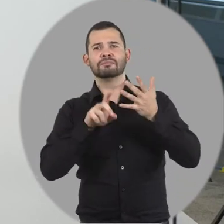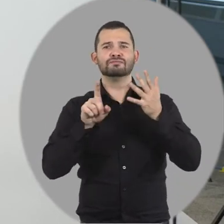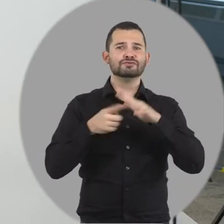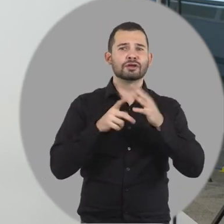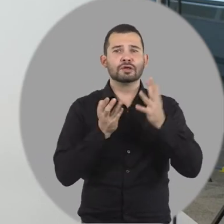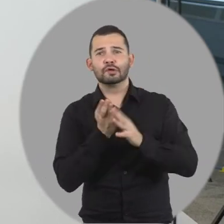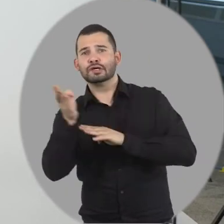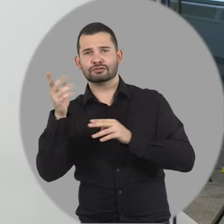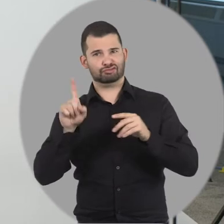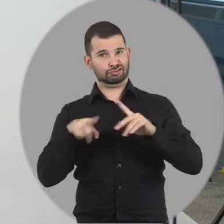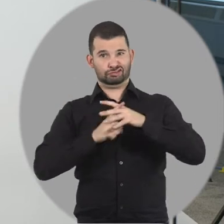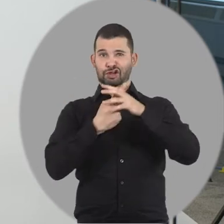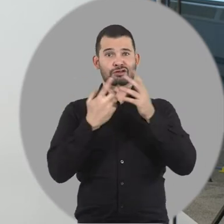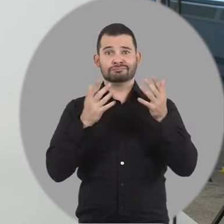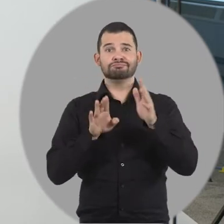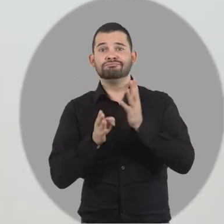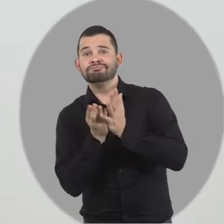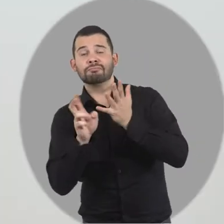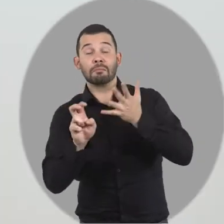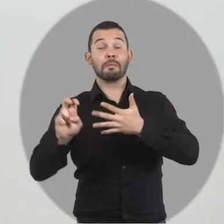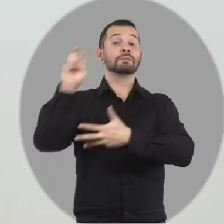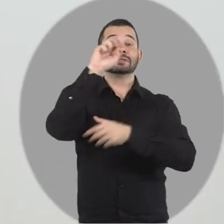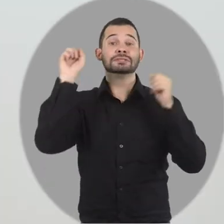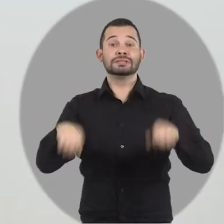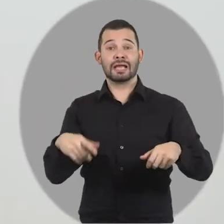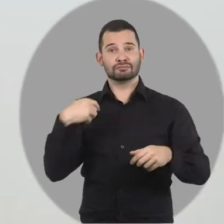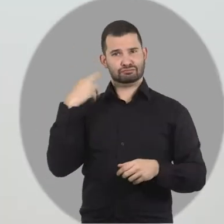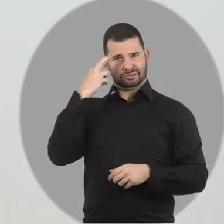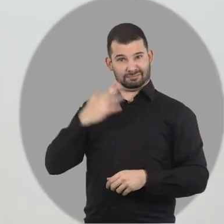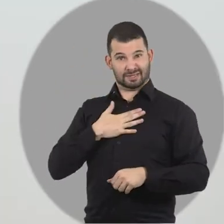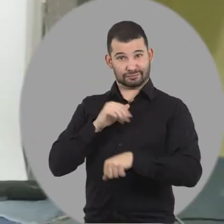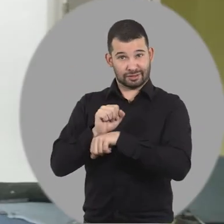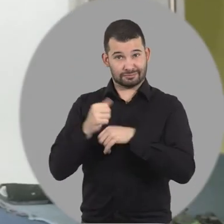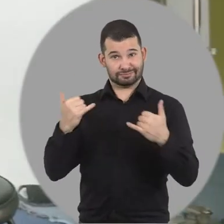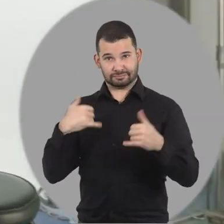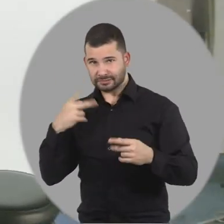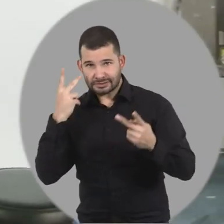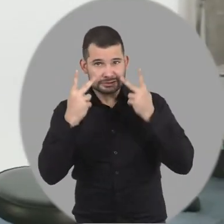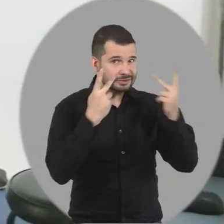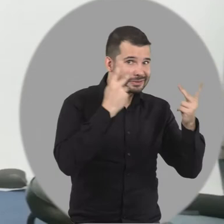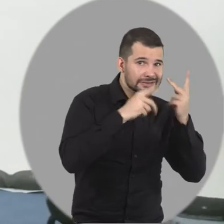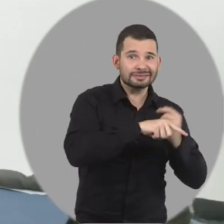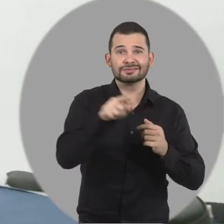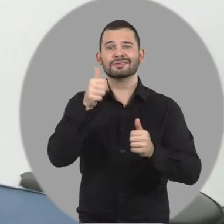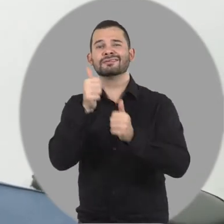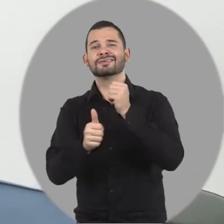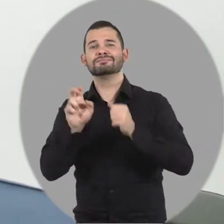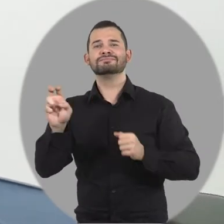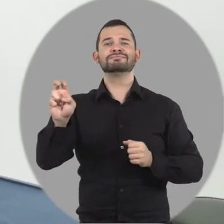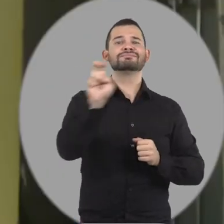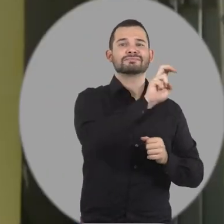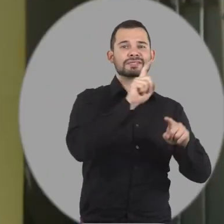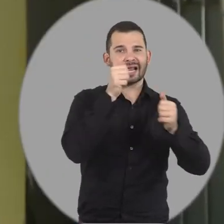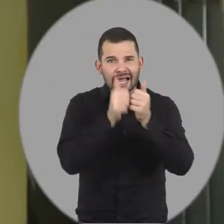career you've taken at Canada Post. That's just the start. Because of this job, I have seen almost every province